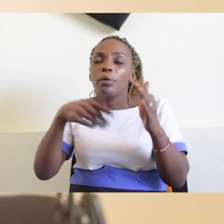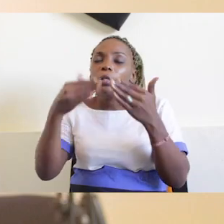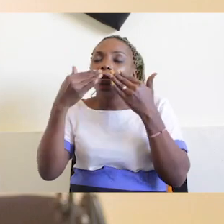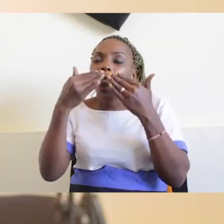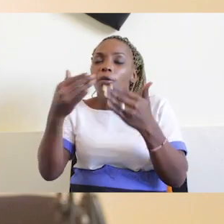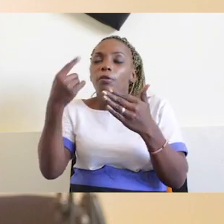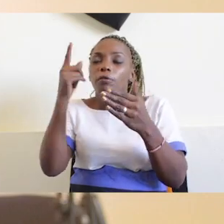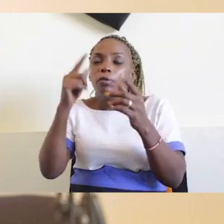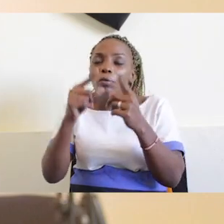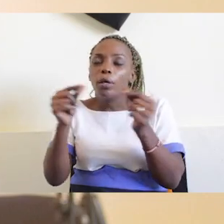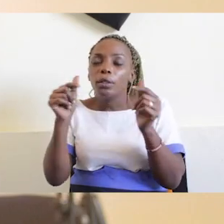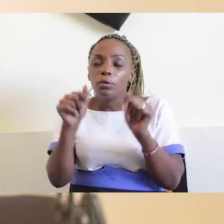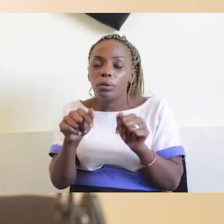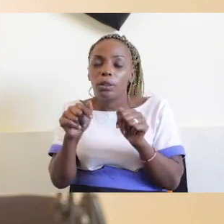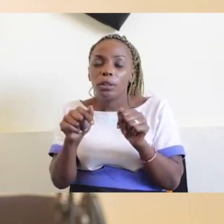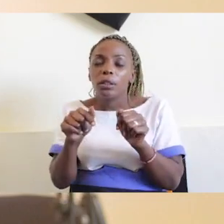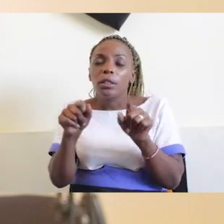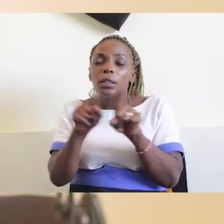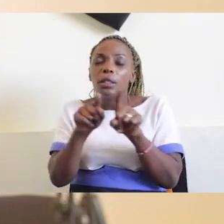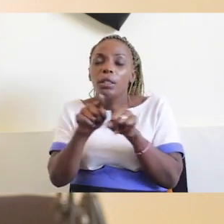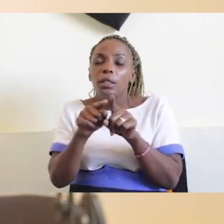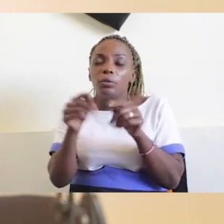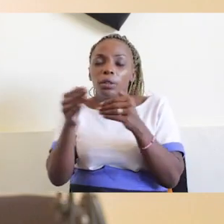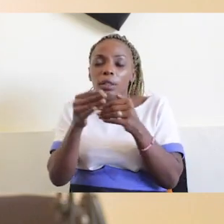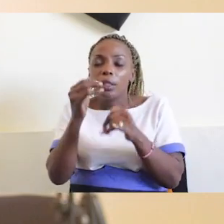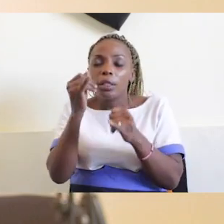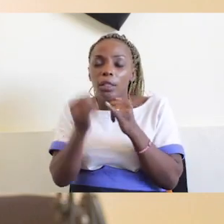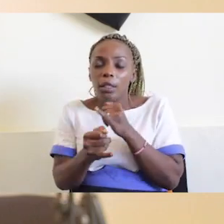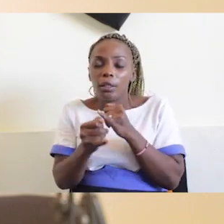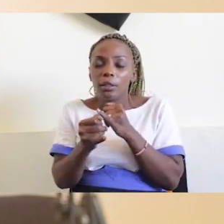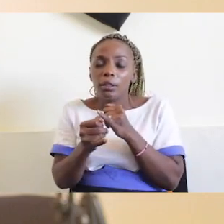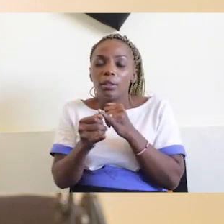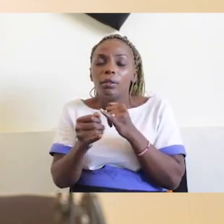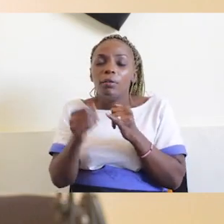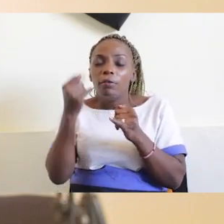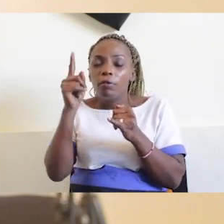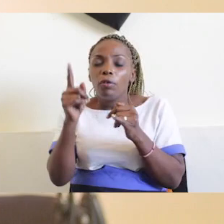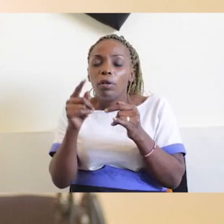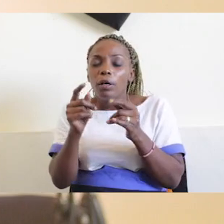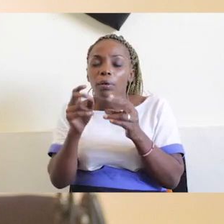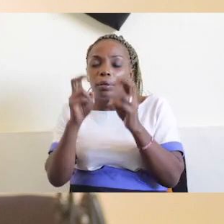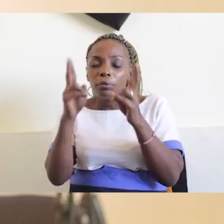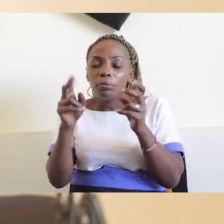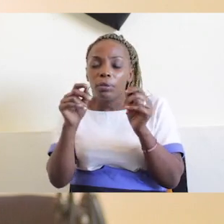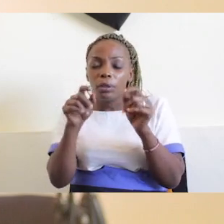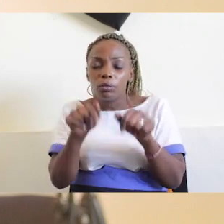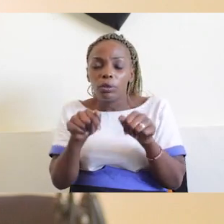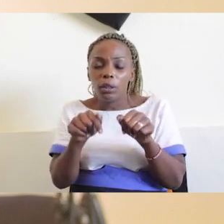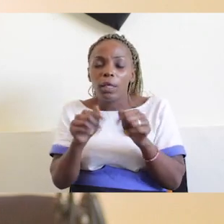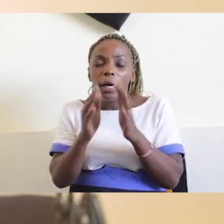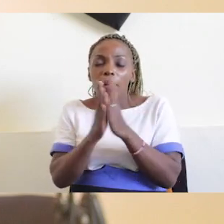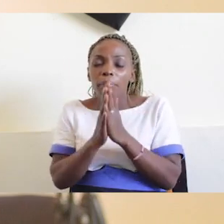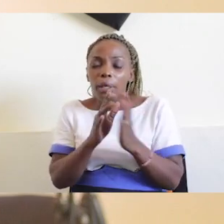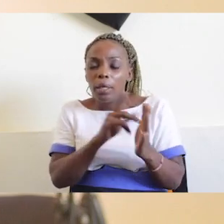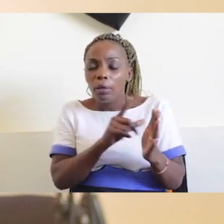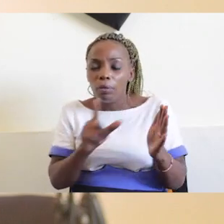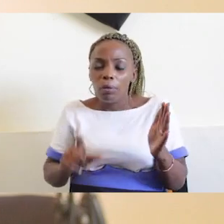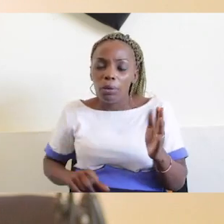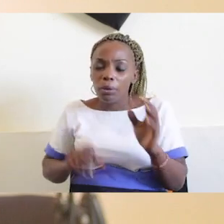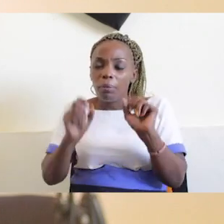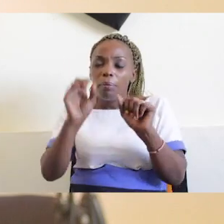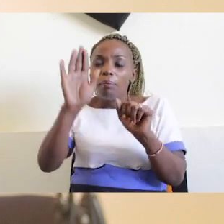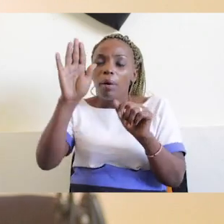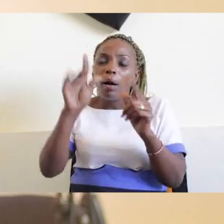thank you for the word today. And as we come to the conclusion of our sermon series, I pray, may